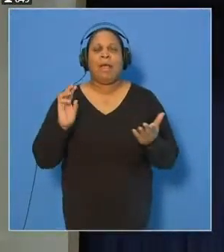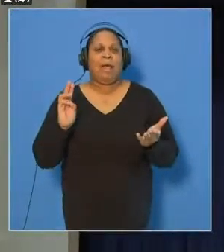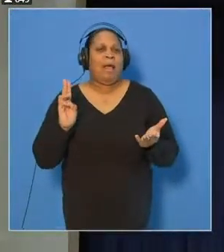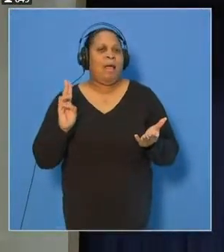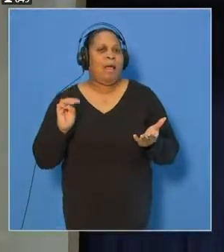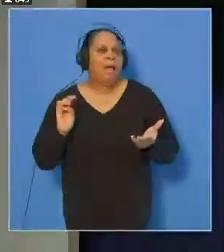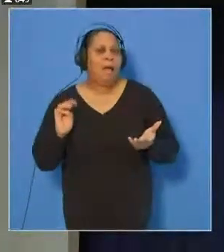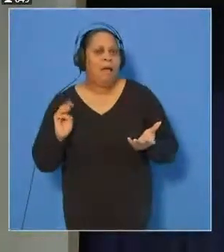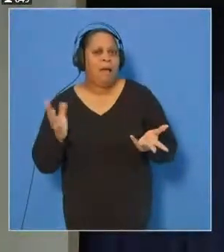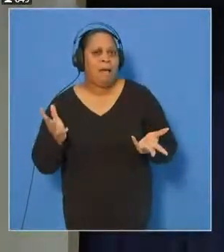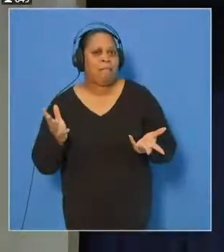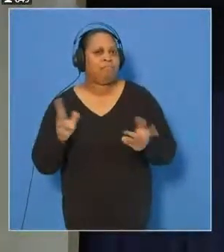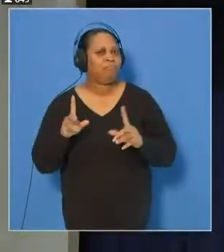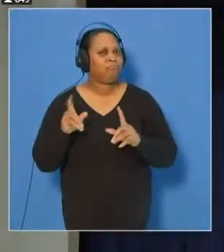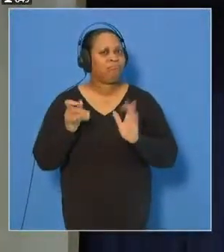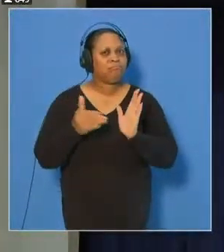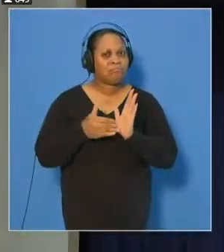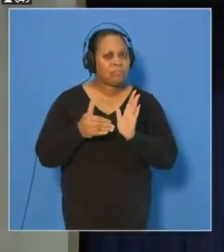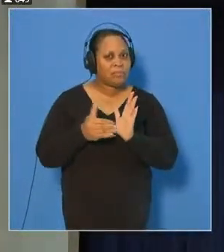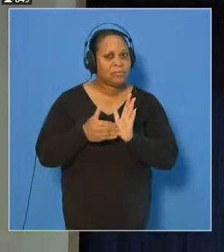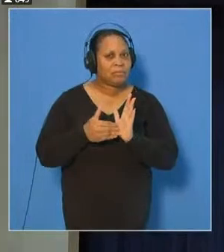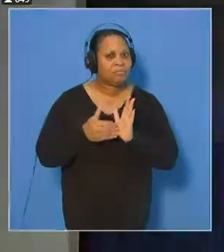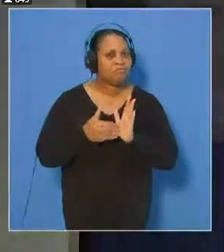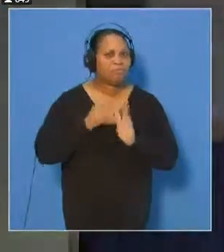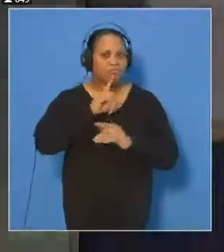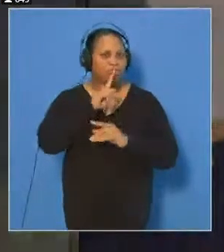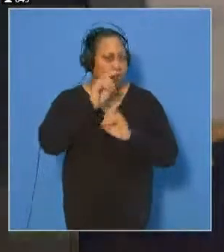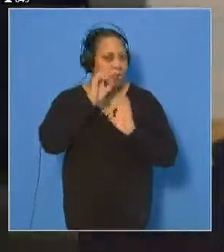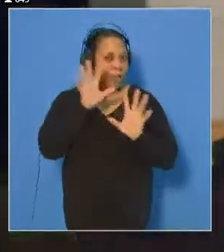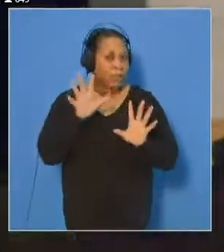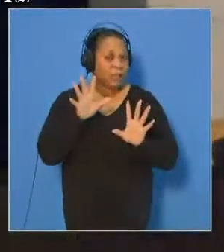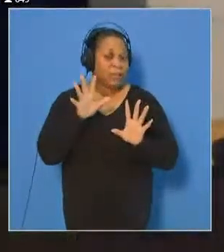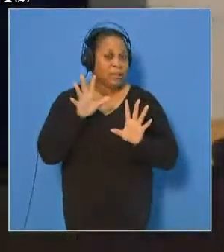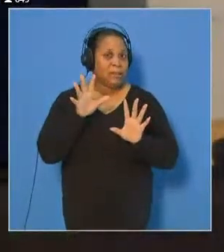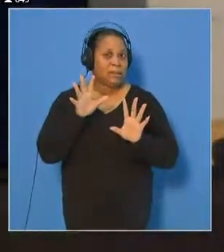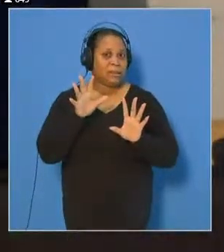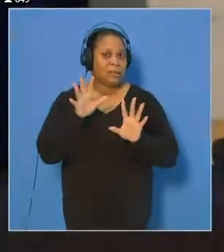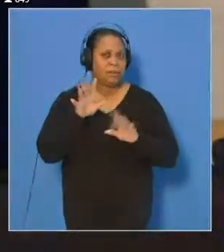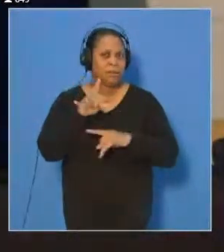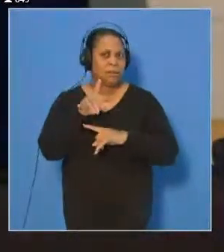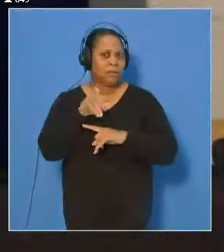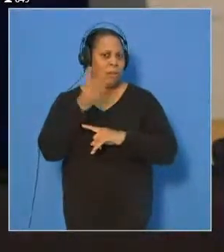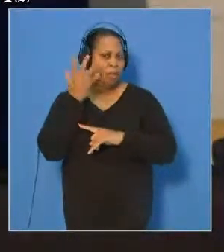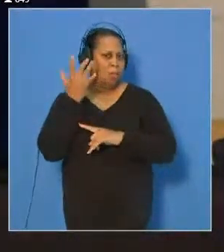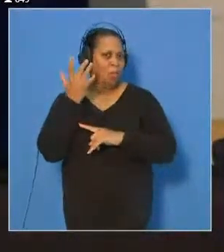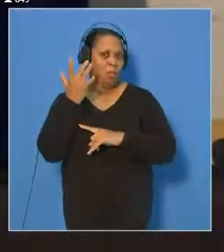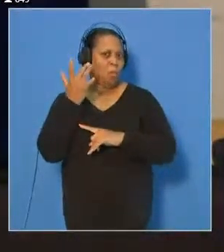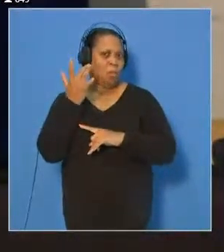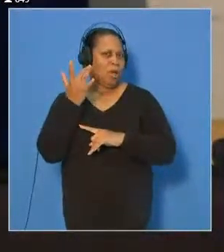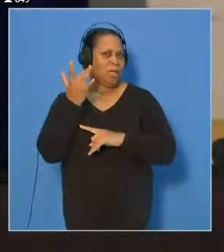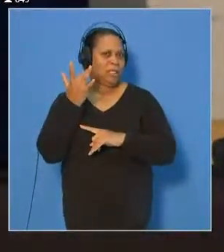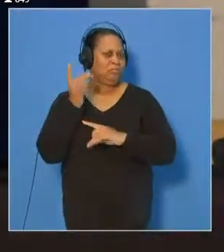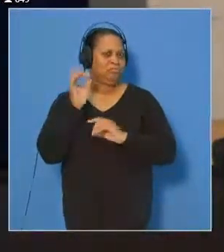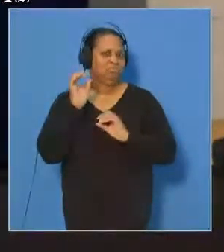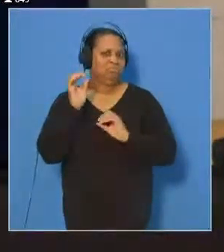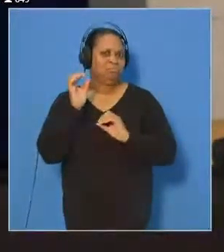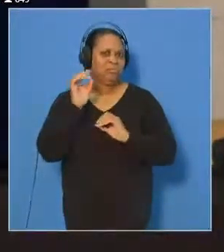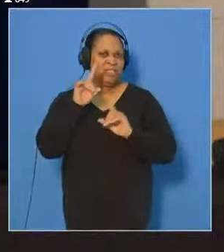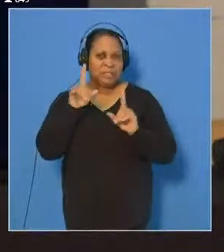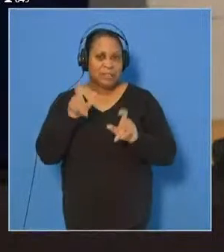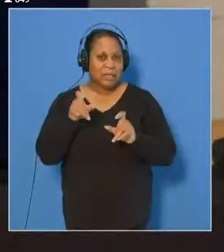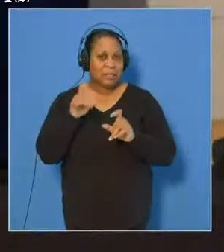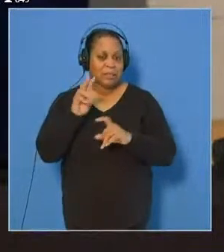The question again, so I'm clear, is that you asked why didn't the testing at